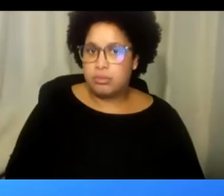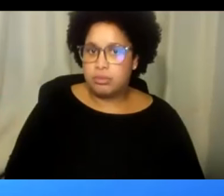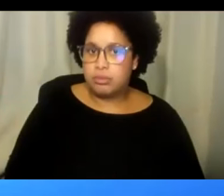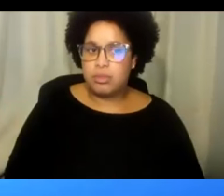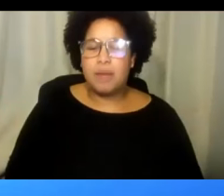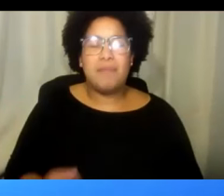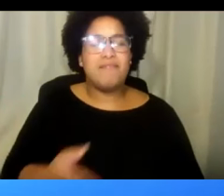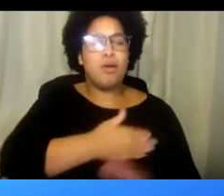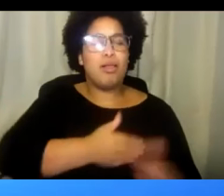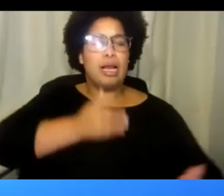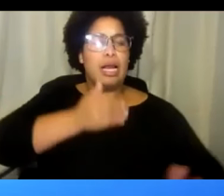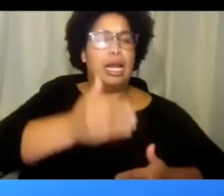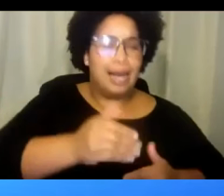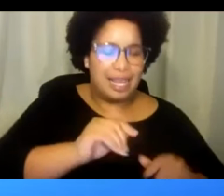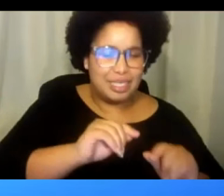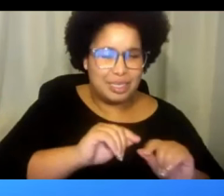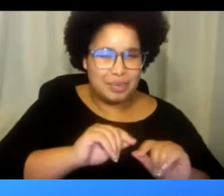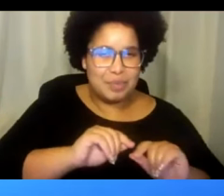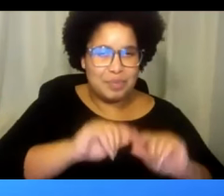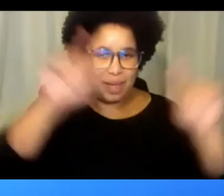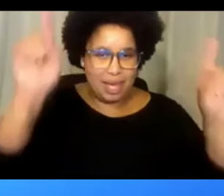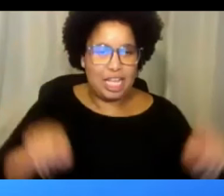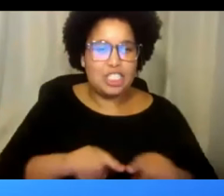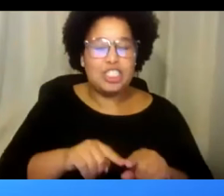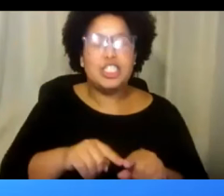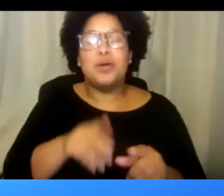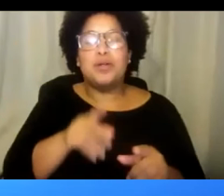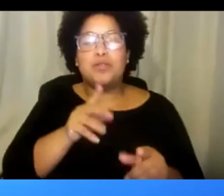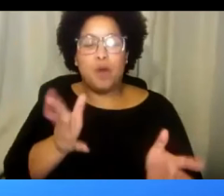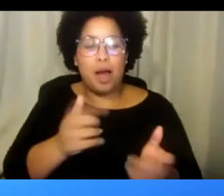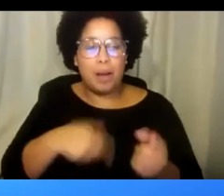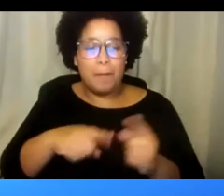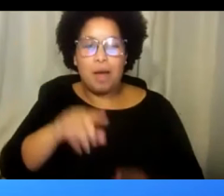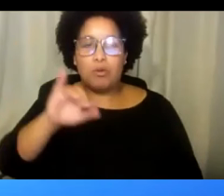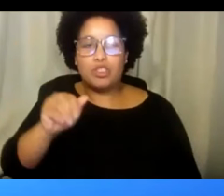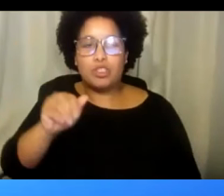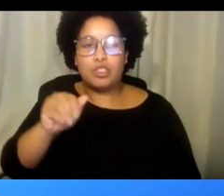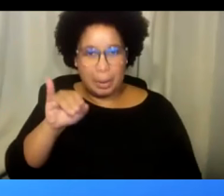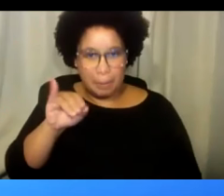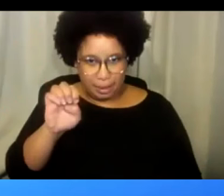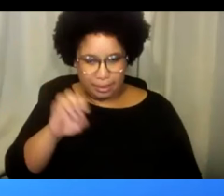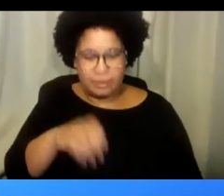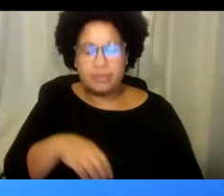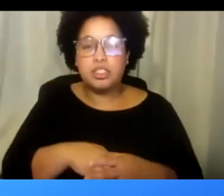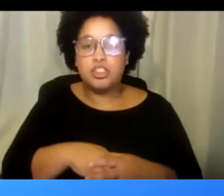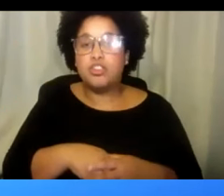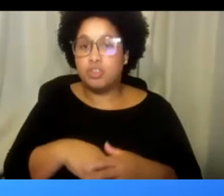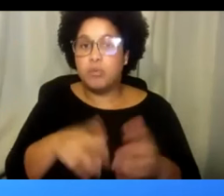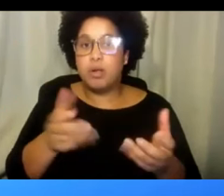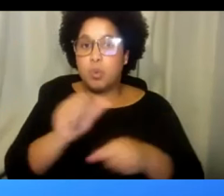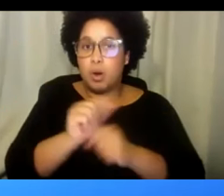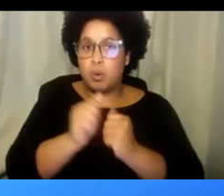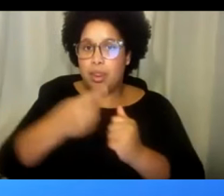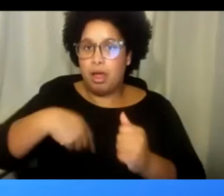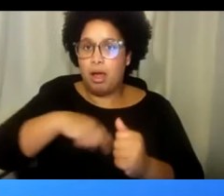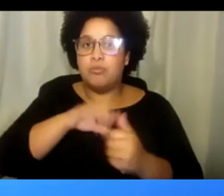about Jamie. Jamie chose to work with us with the technology grant. In the technology guide,